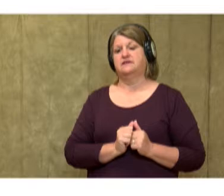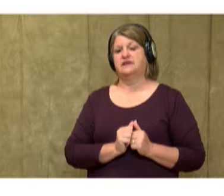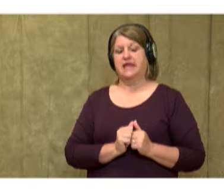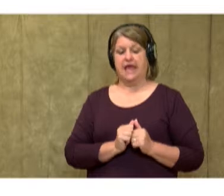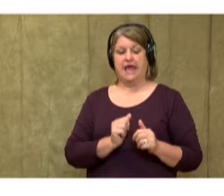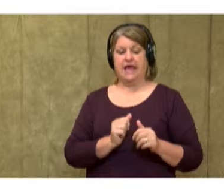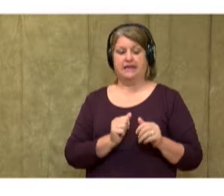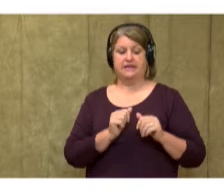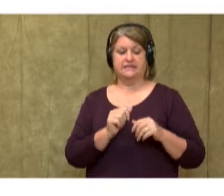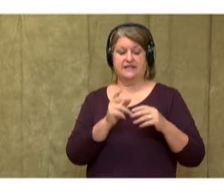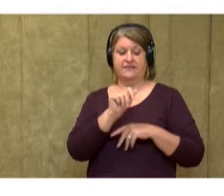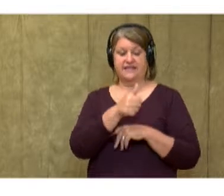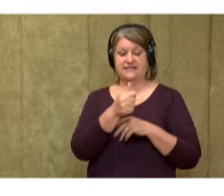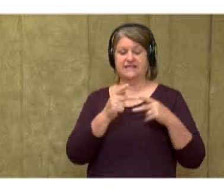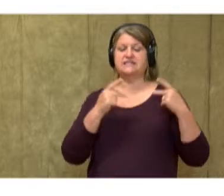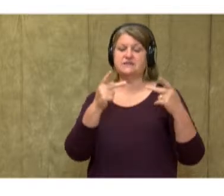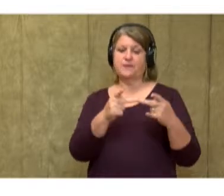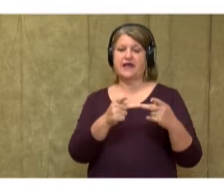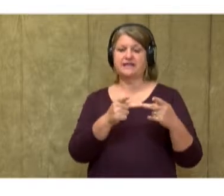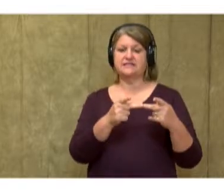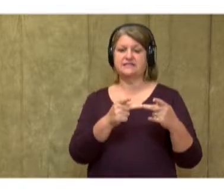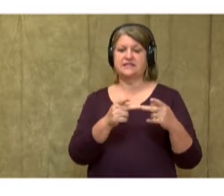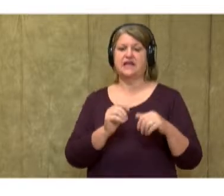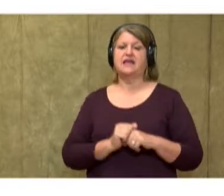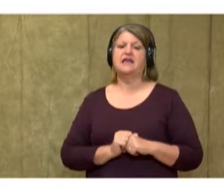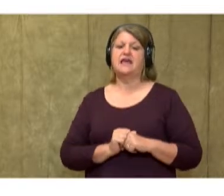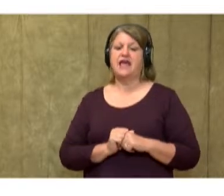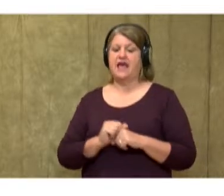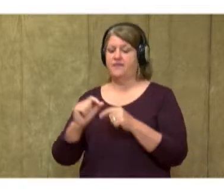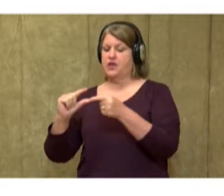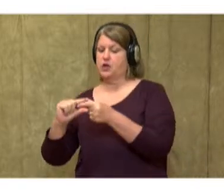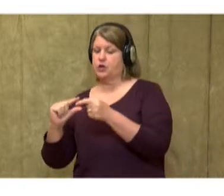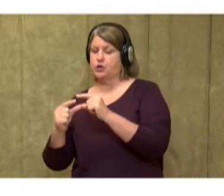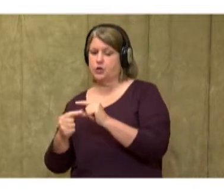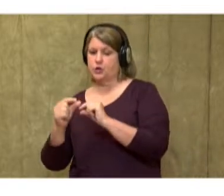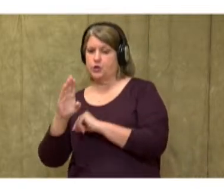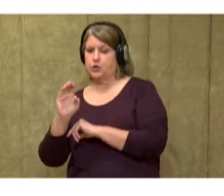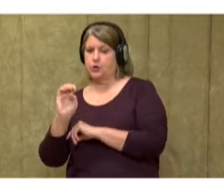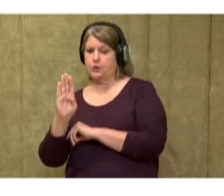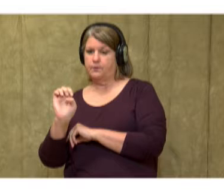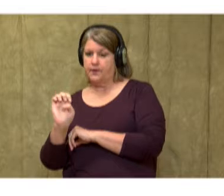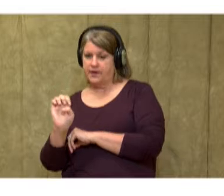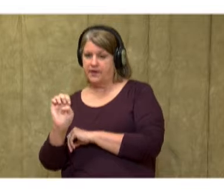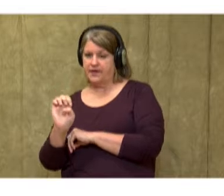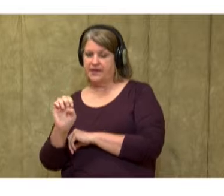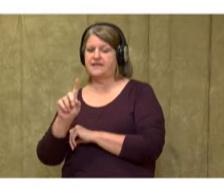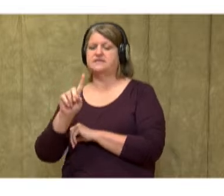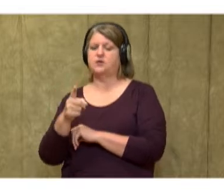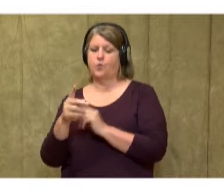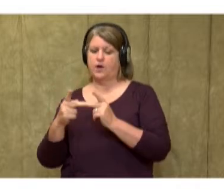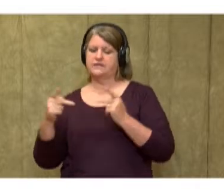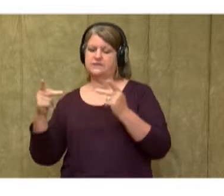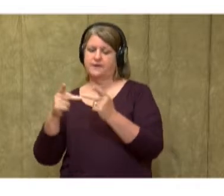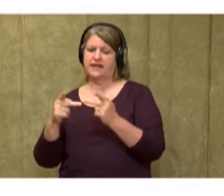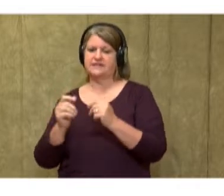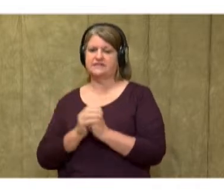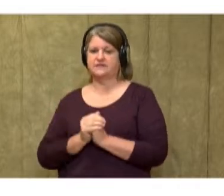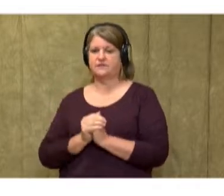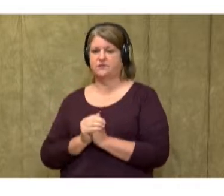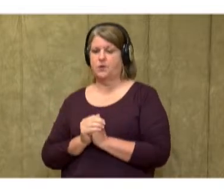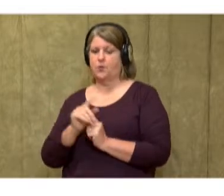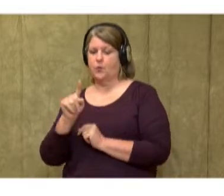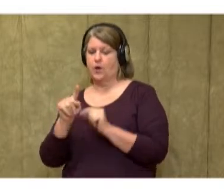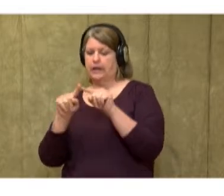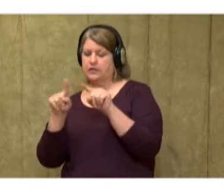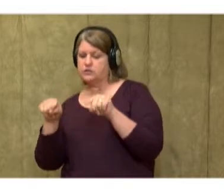place. And, of course, our cube. A cube is just one, and it holds the ones place. It's one little square. All